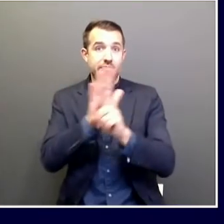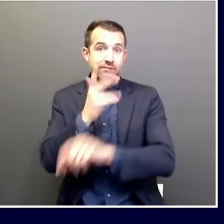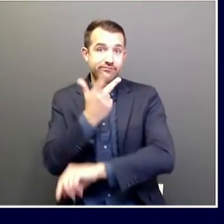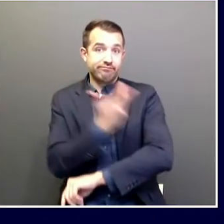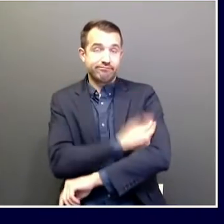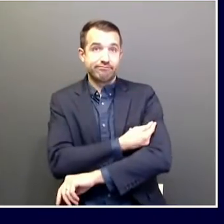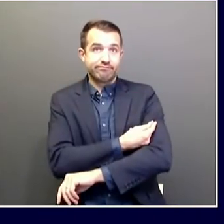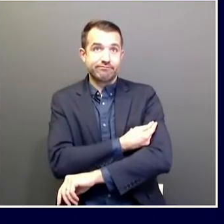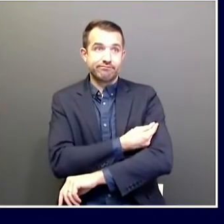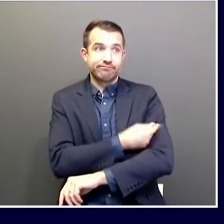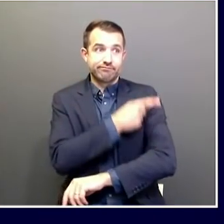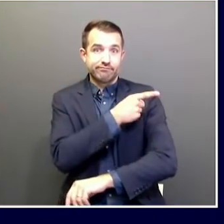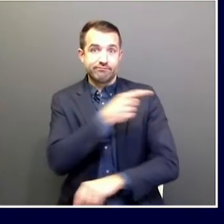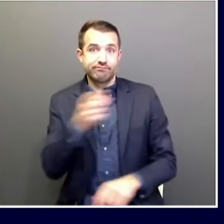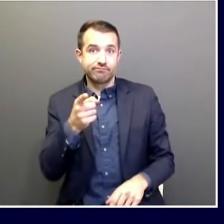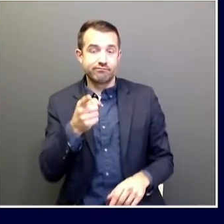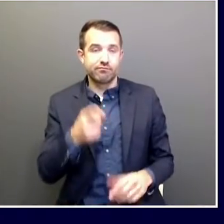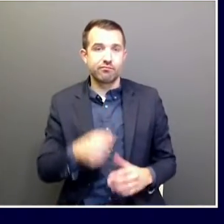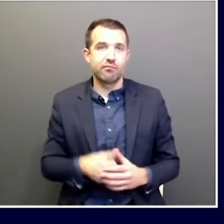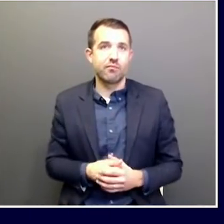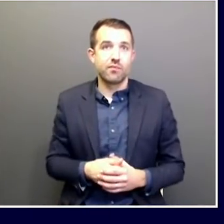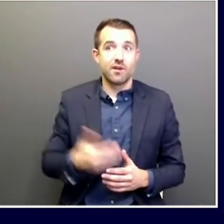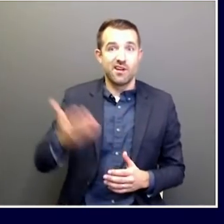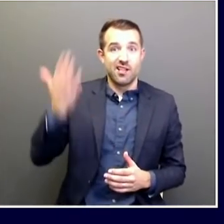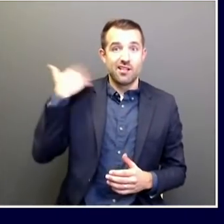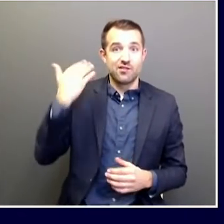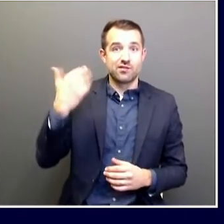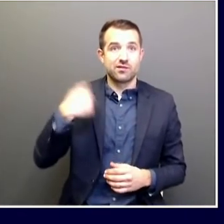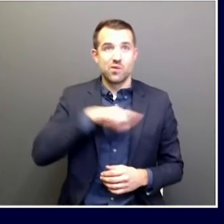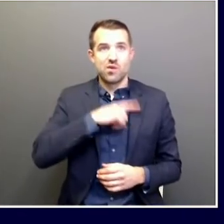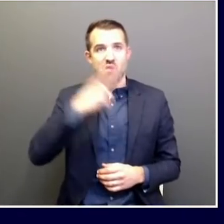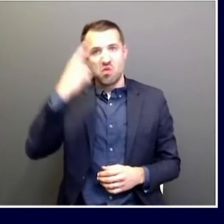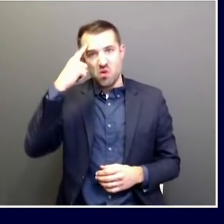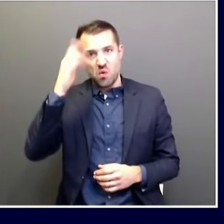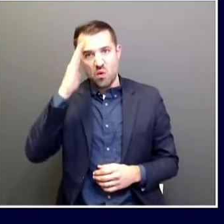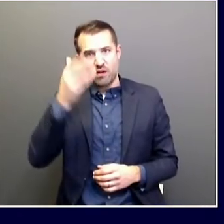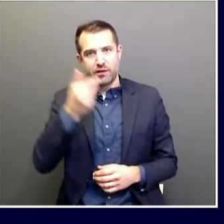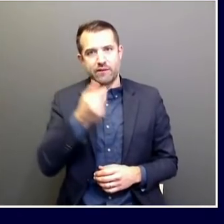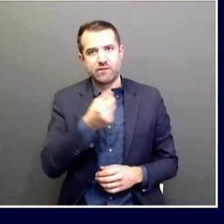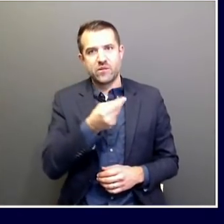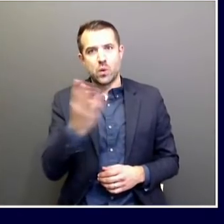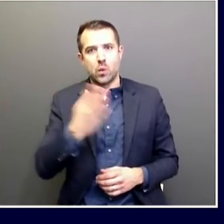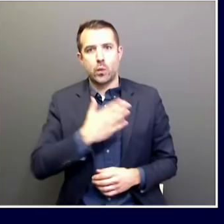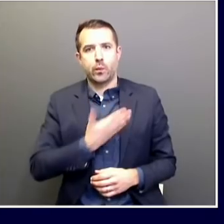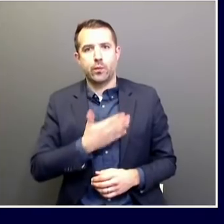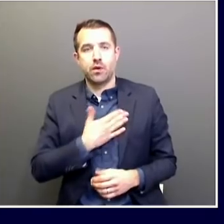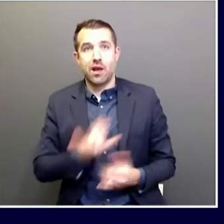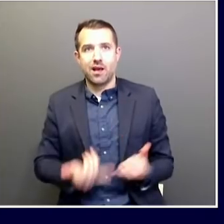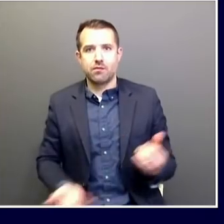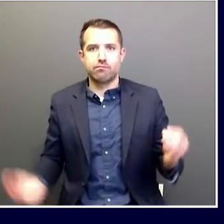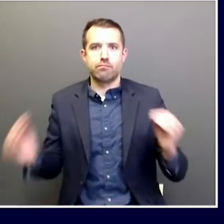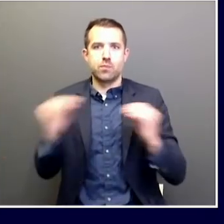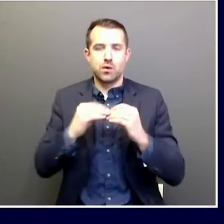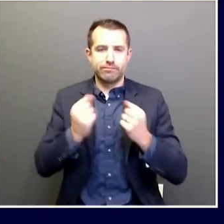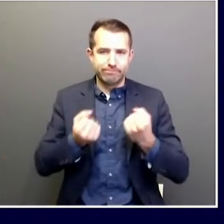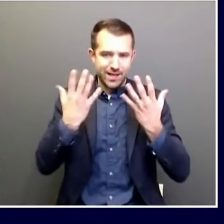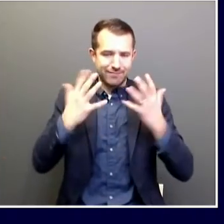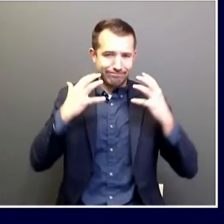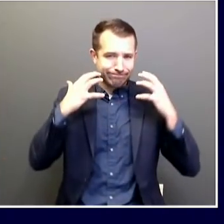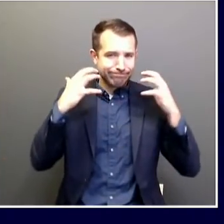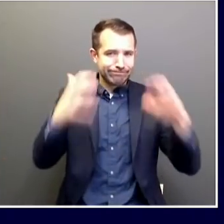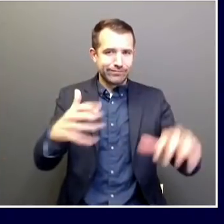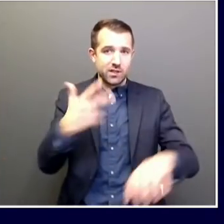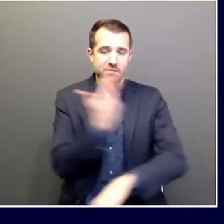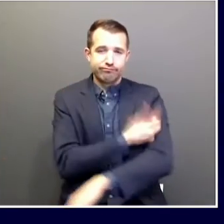ago, that can change. And that's in large part because of discussions like this, where we talk about the facts, talk about the benefits, things of